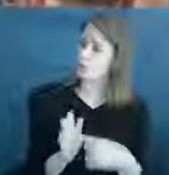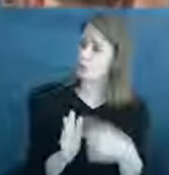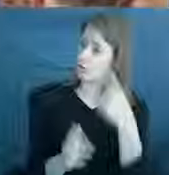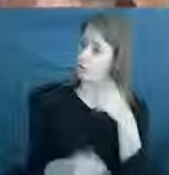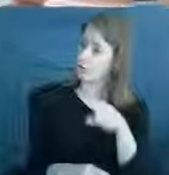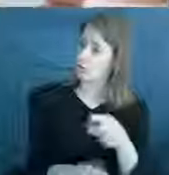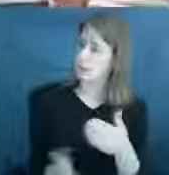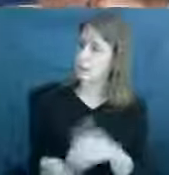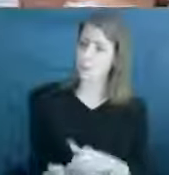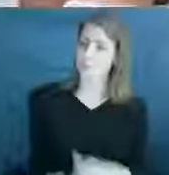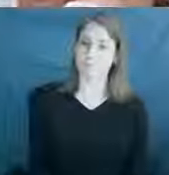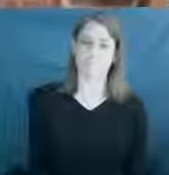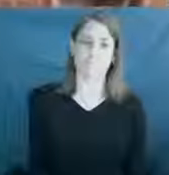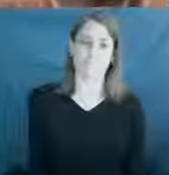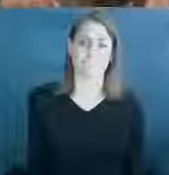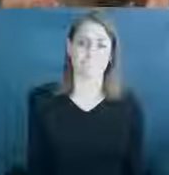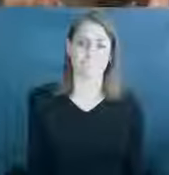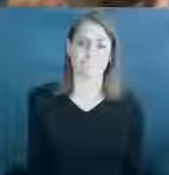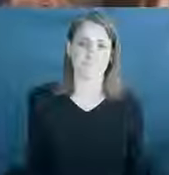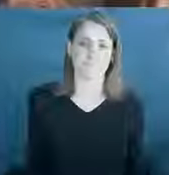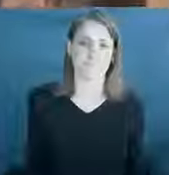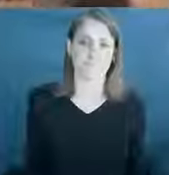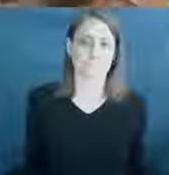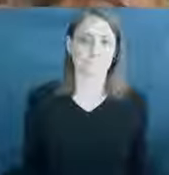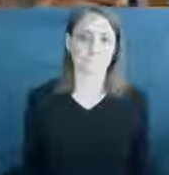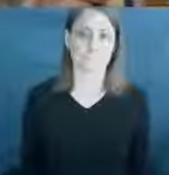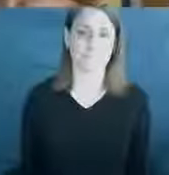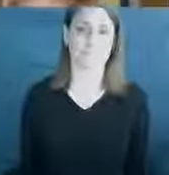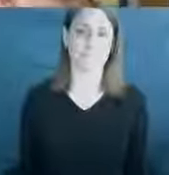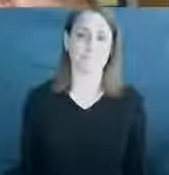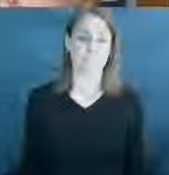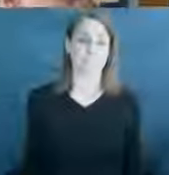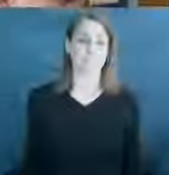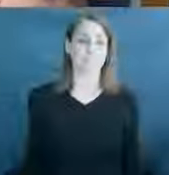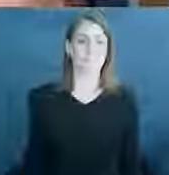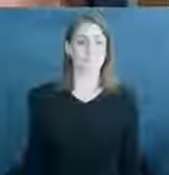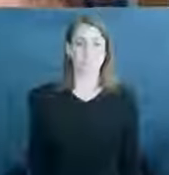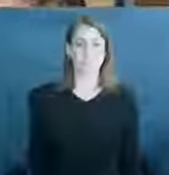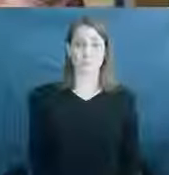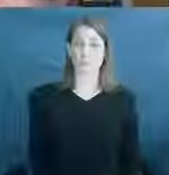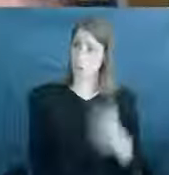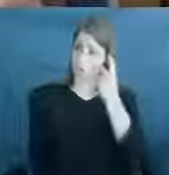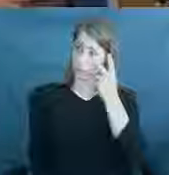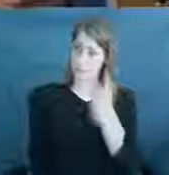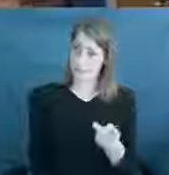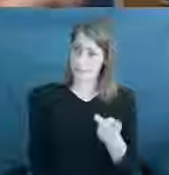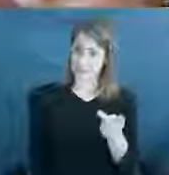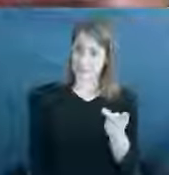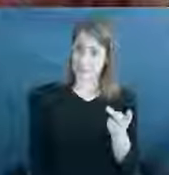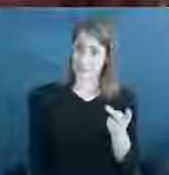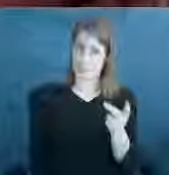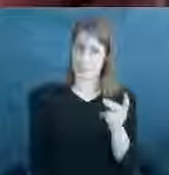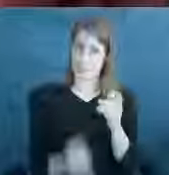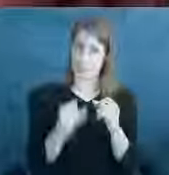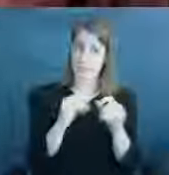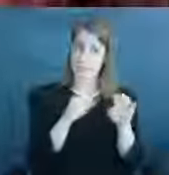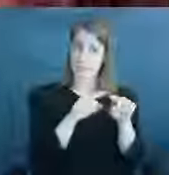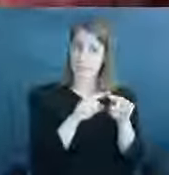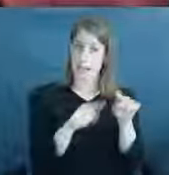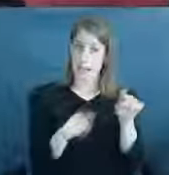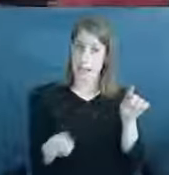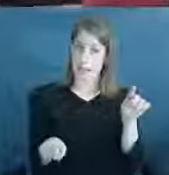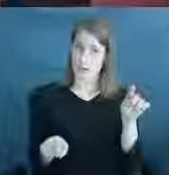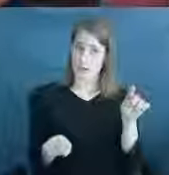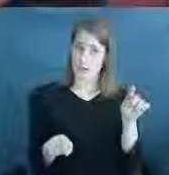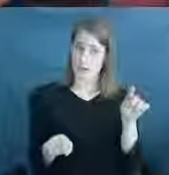No. Yep. I cannot do that. Okay. That's hard. I'll show you. I'll go through you again. Right. So what